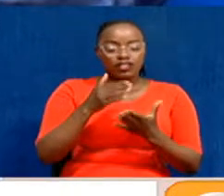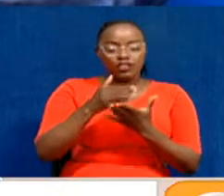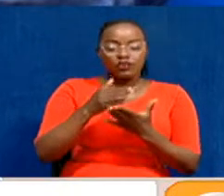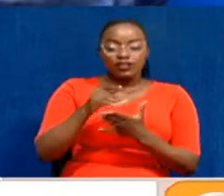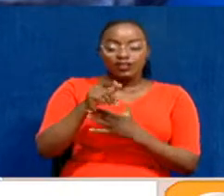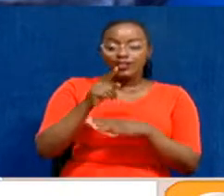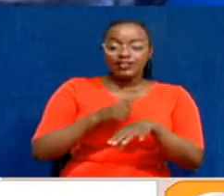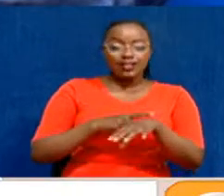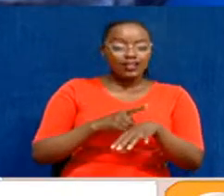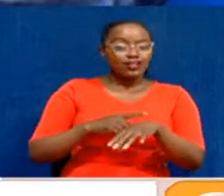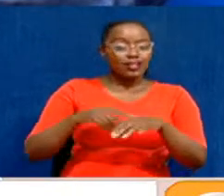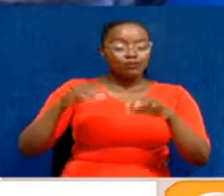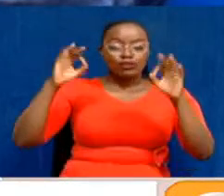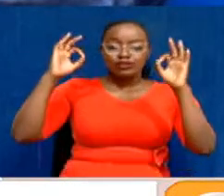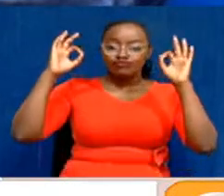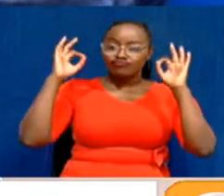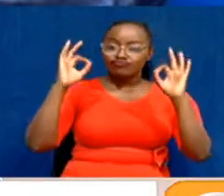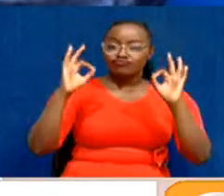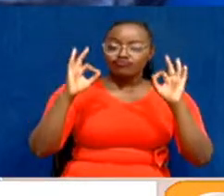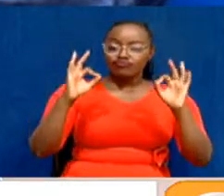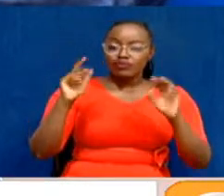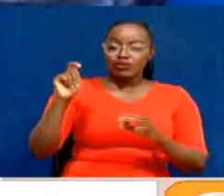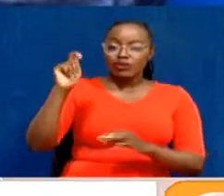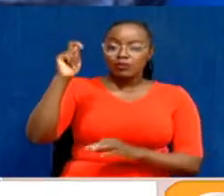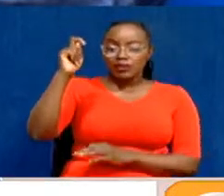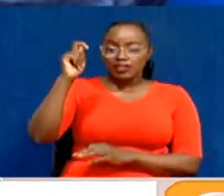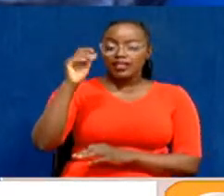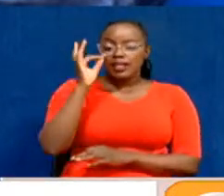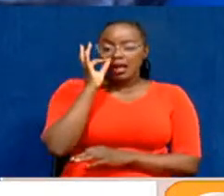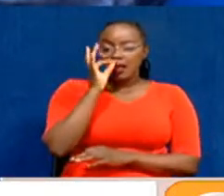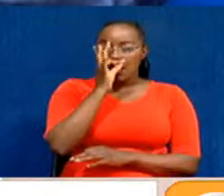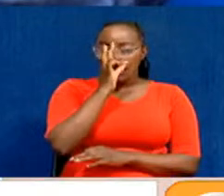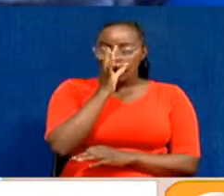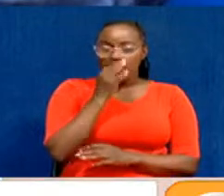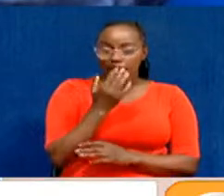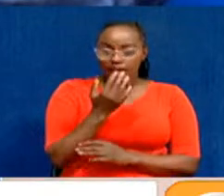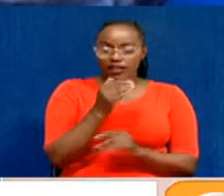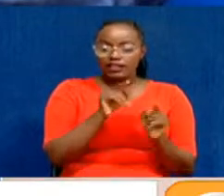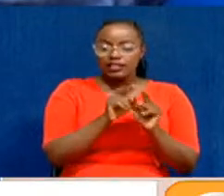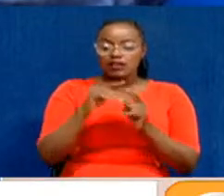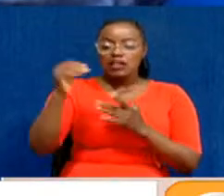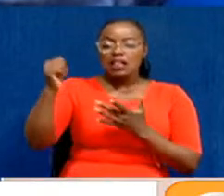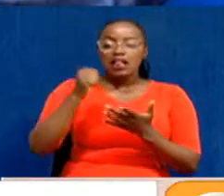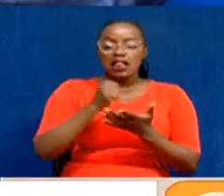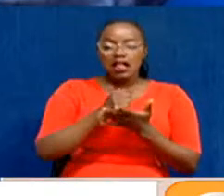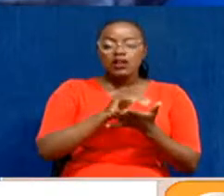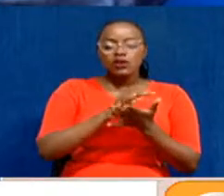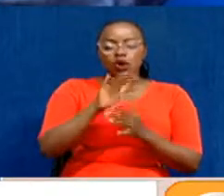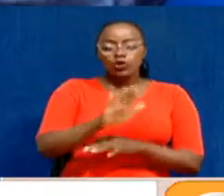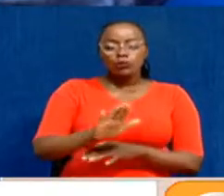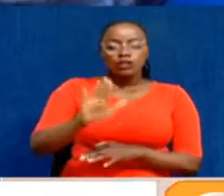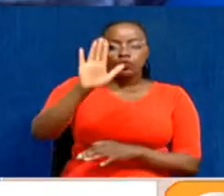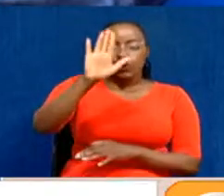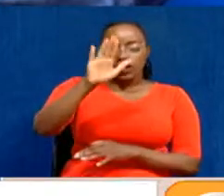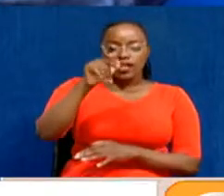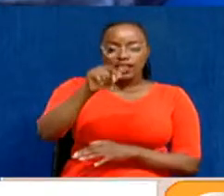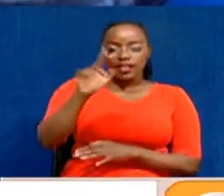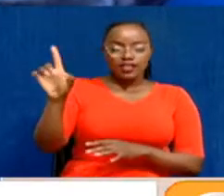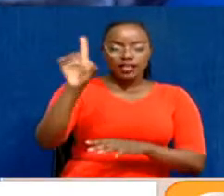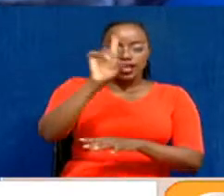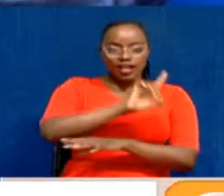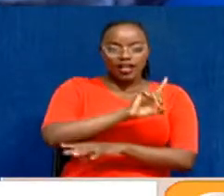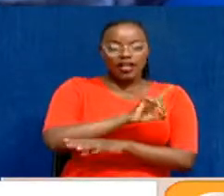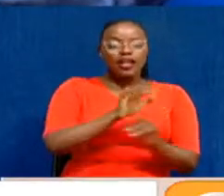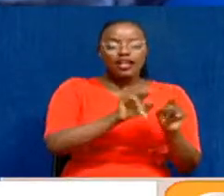Indeed, what a moment that was of President Mwai Kibaki being inaugurated into office, being sworn in on that